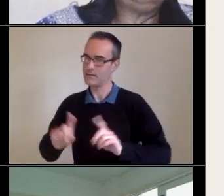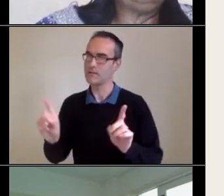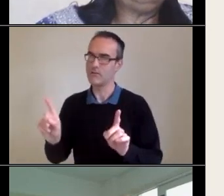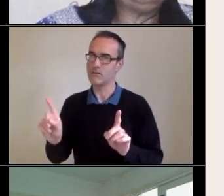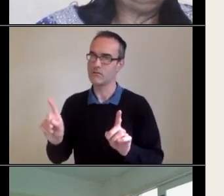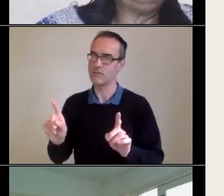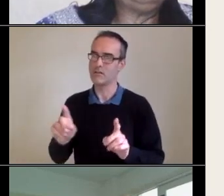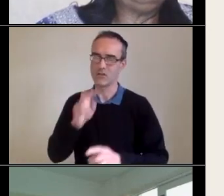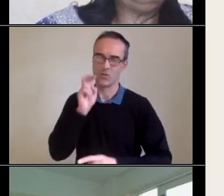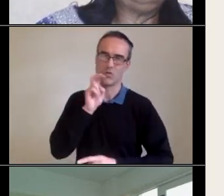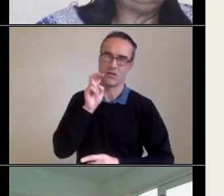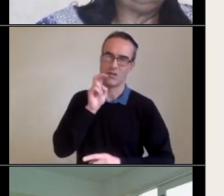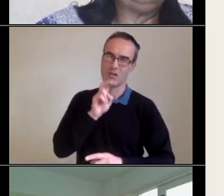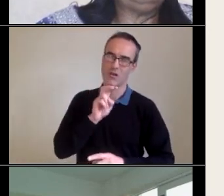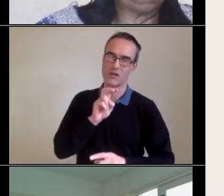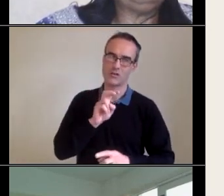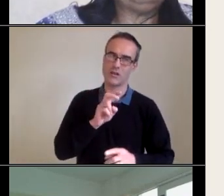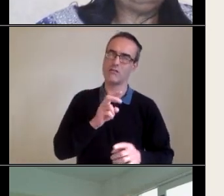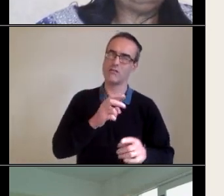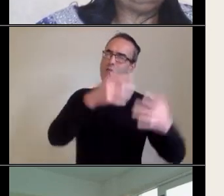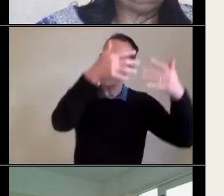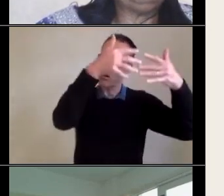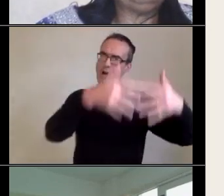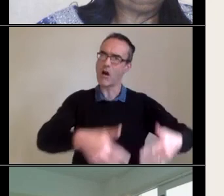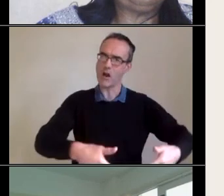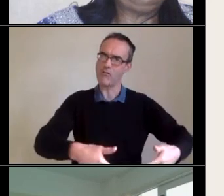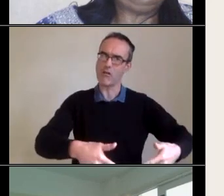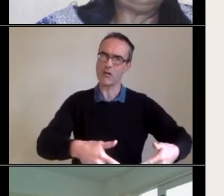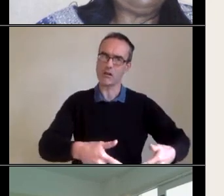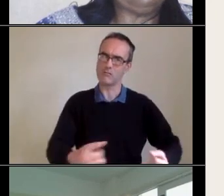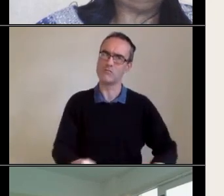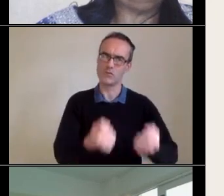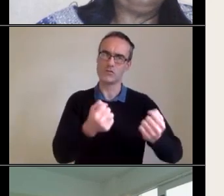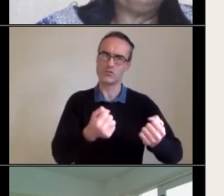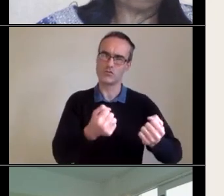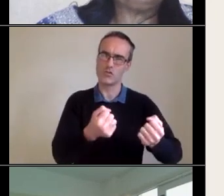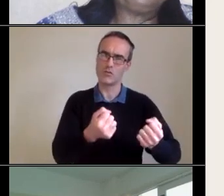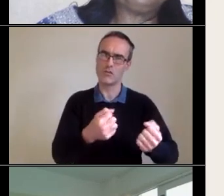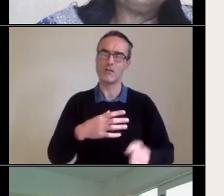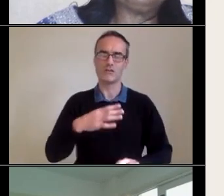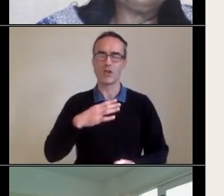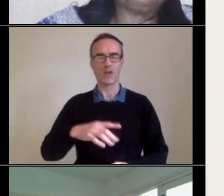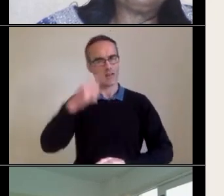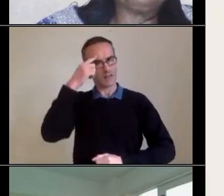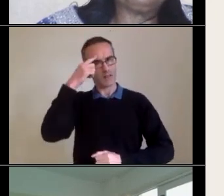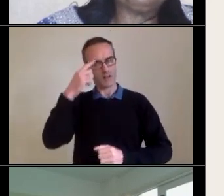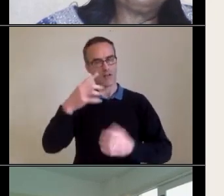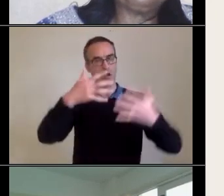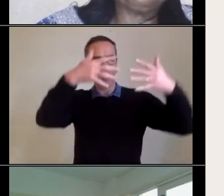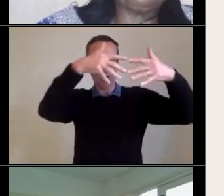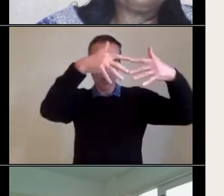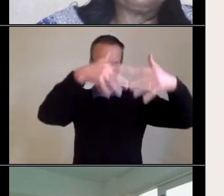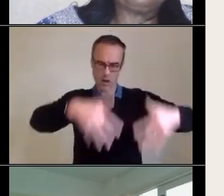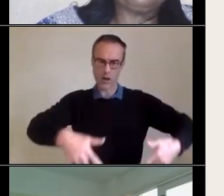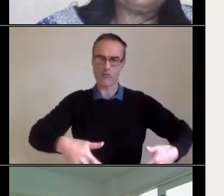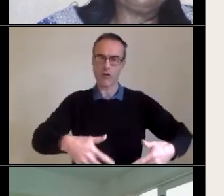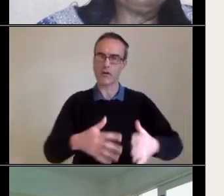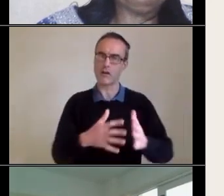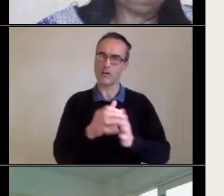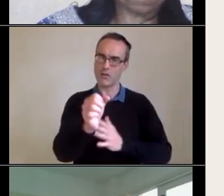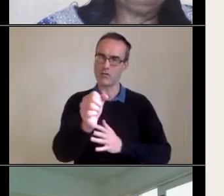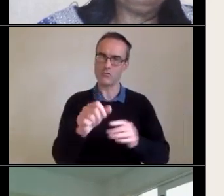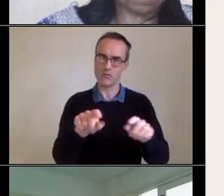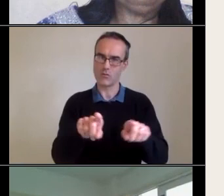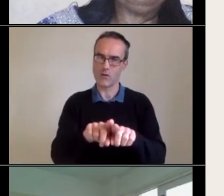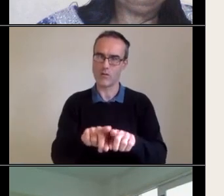So there are different hierarchies to be considered across different cultures as well. So it's certainly very